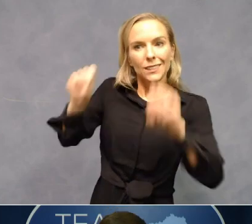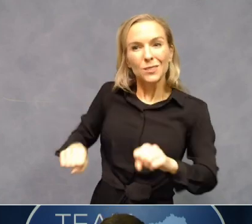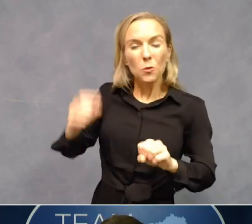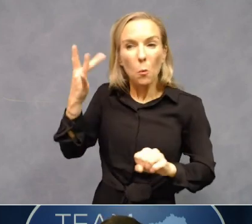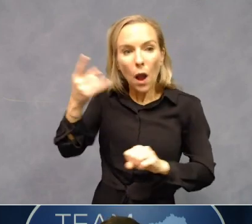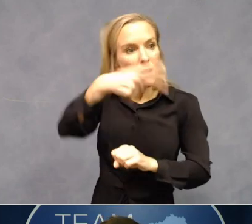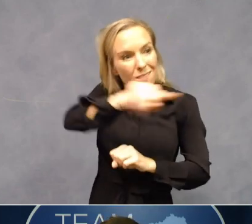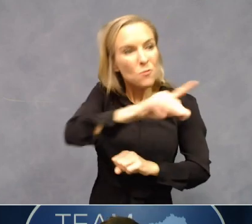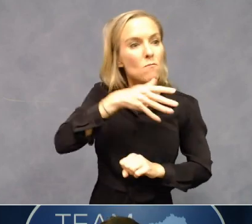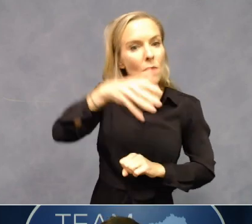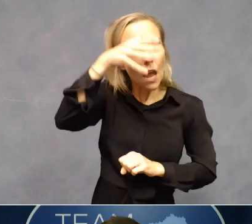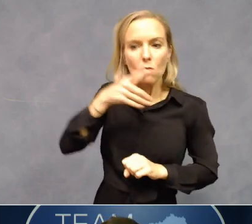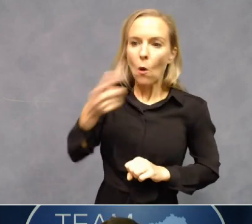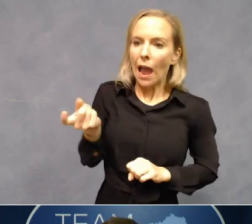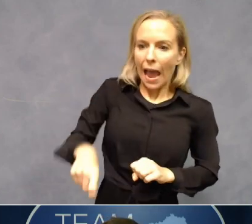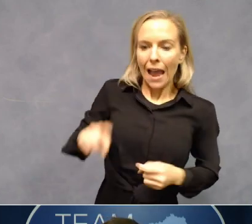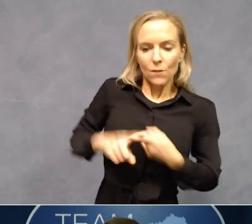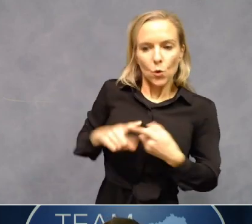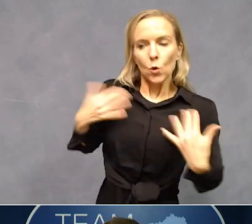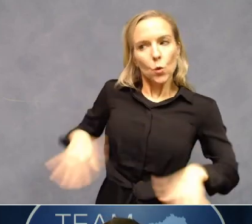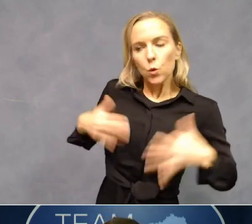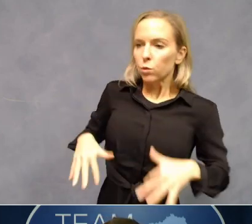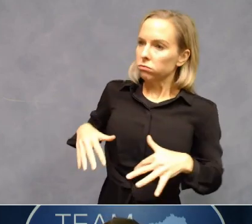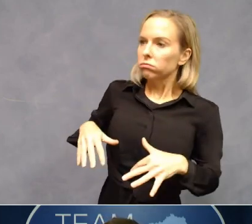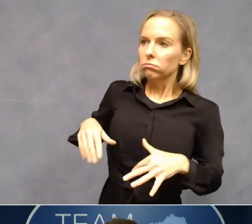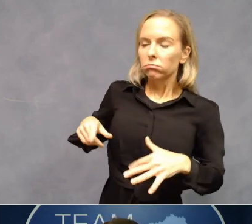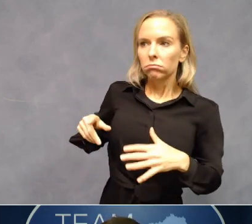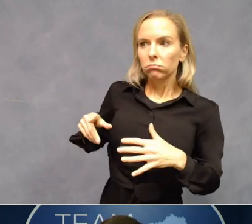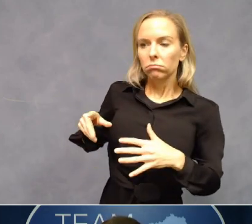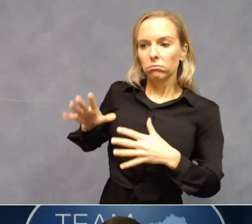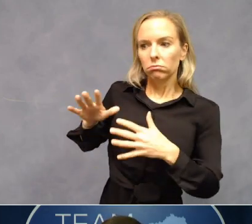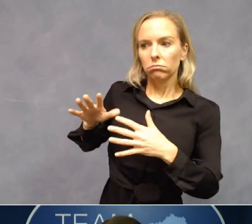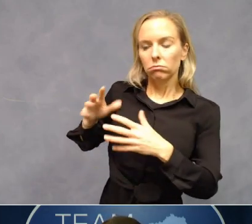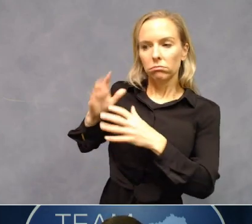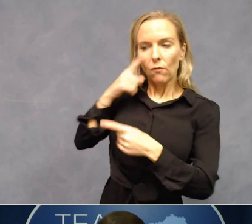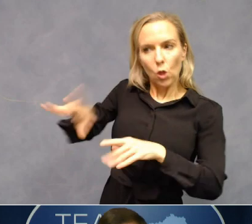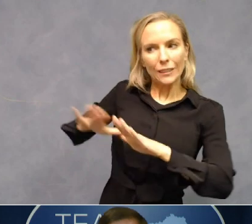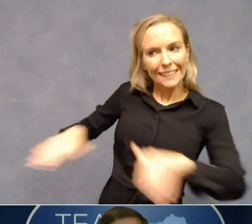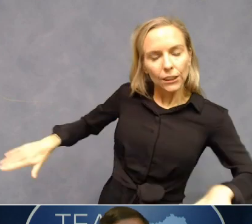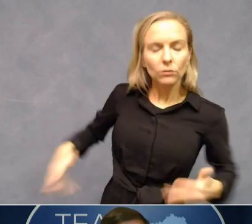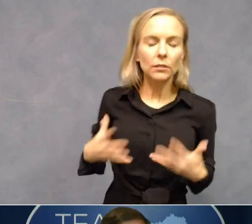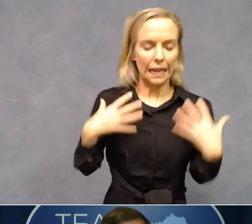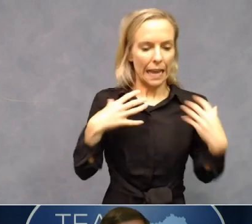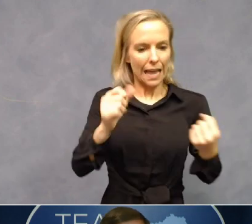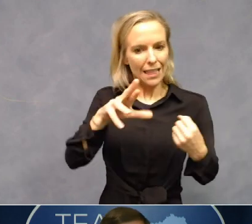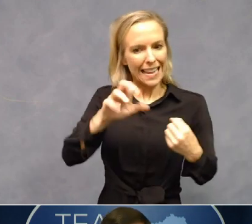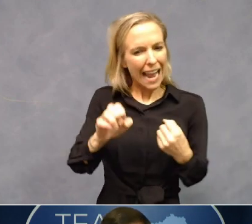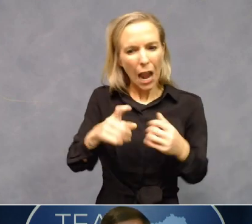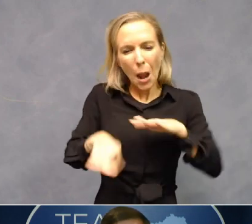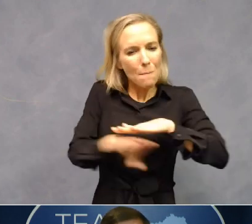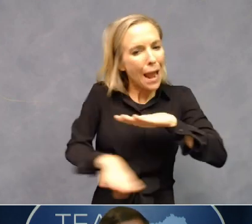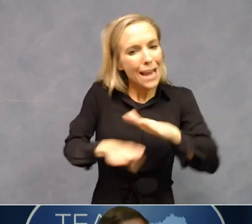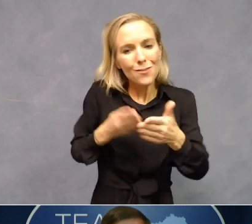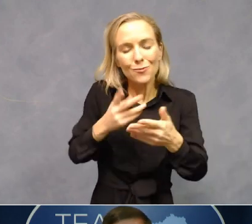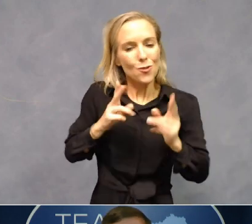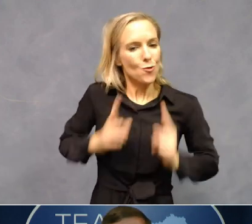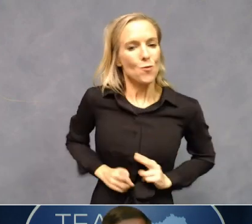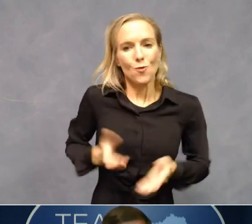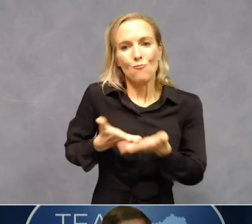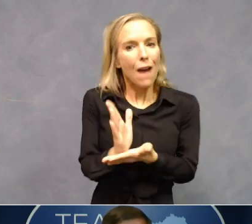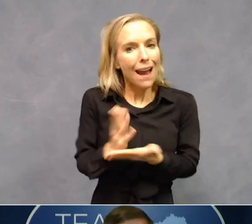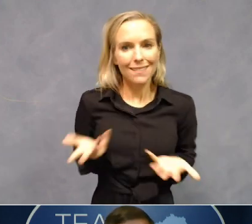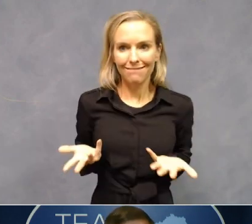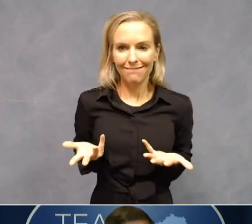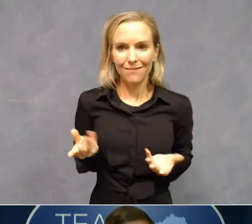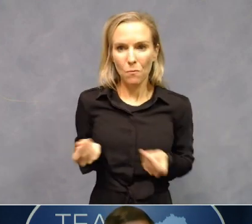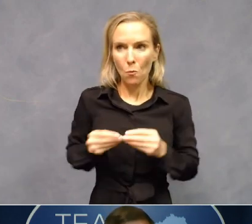ever have to hear those words. Because healthcare is a basic human right. It is. Now more than ever, we